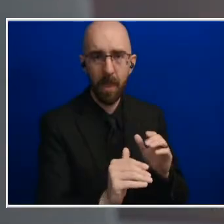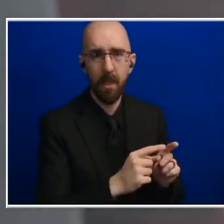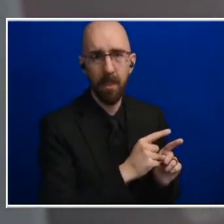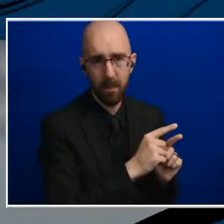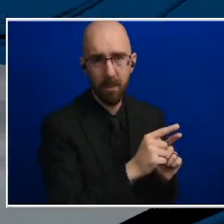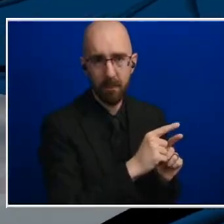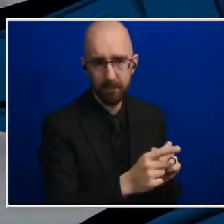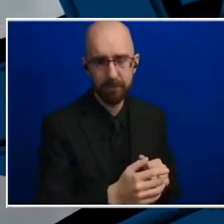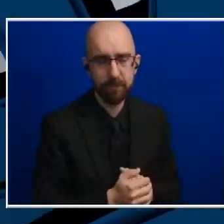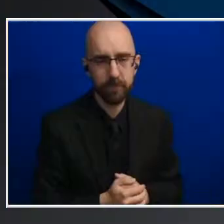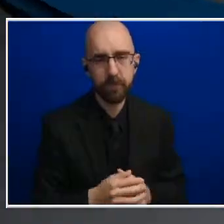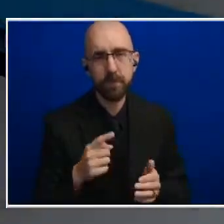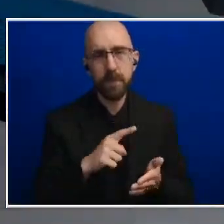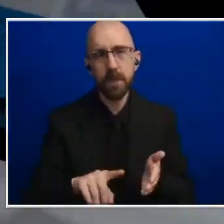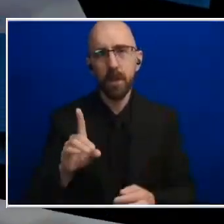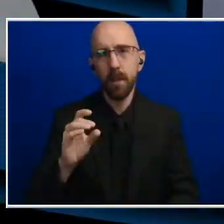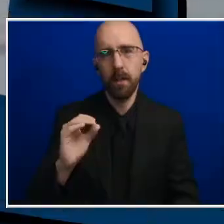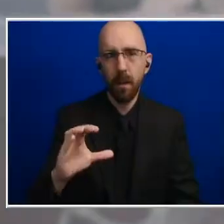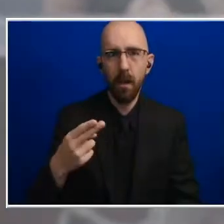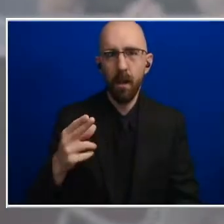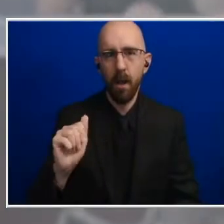check in with Doc Hop.